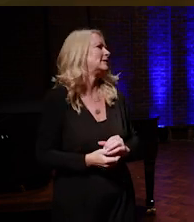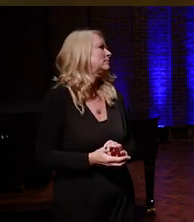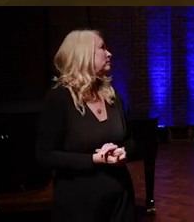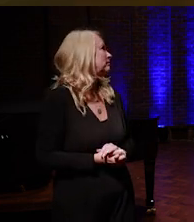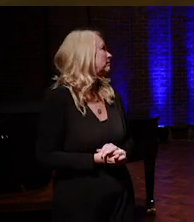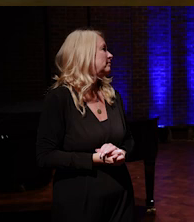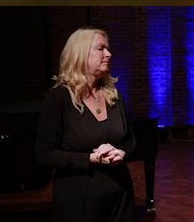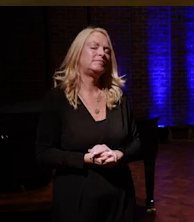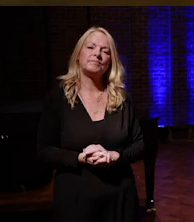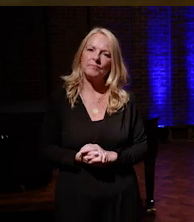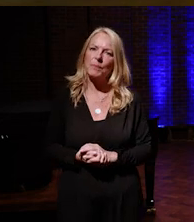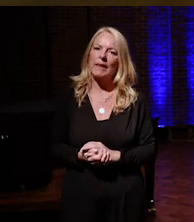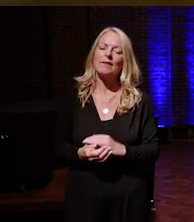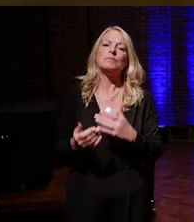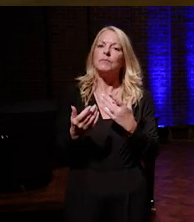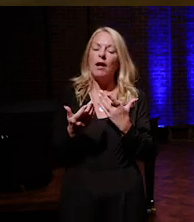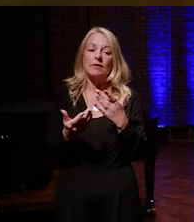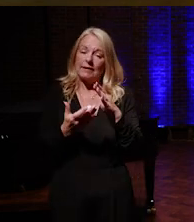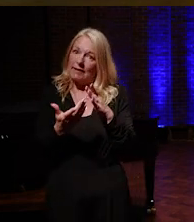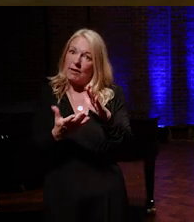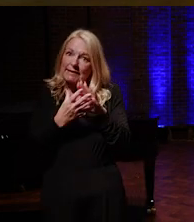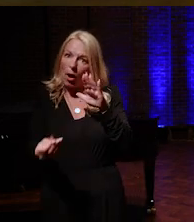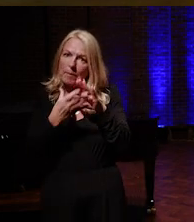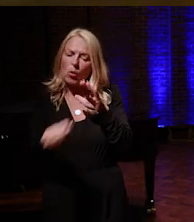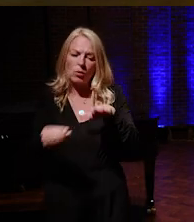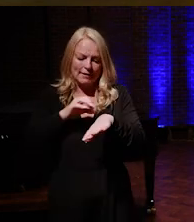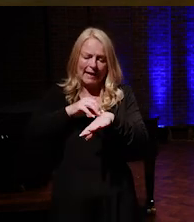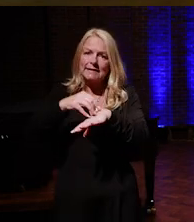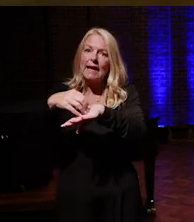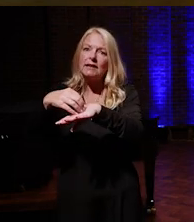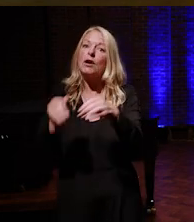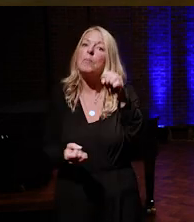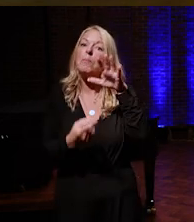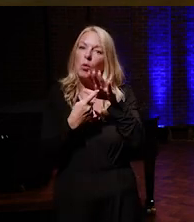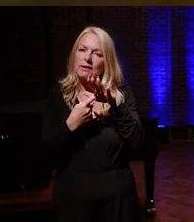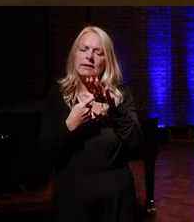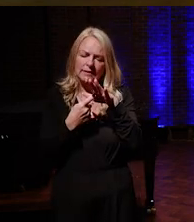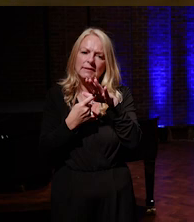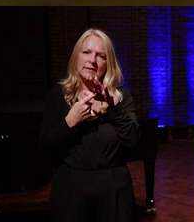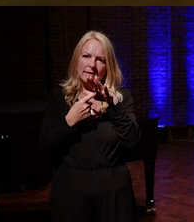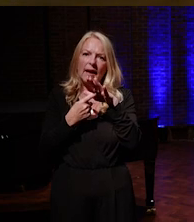There are so many more examples of why insects are important. I just picked the low-hanging fruit.